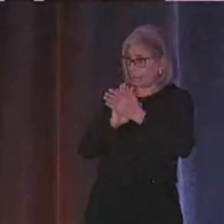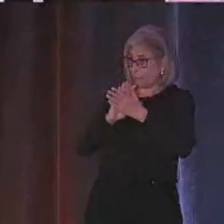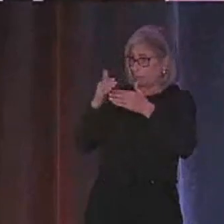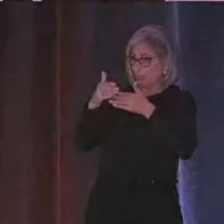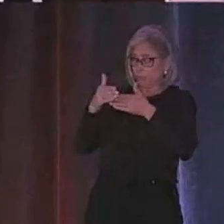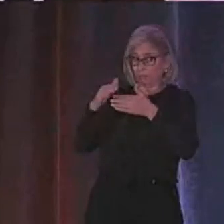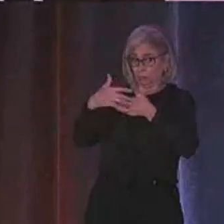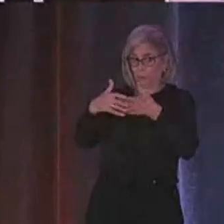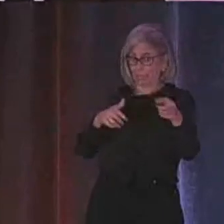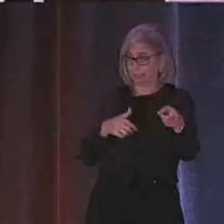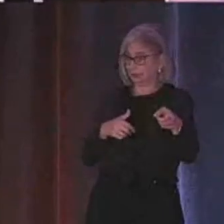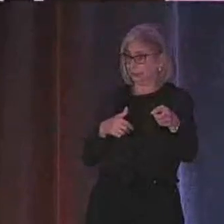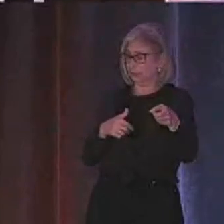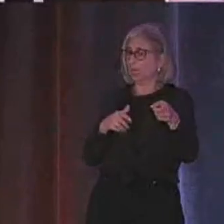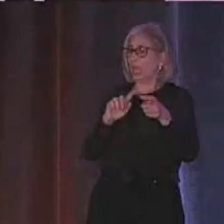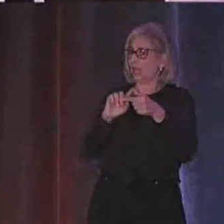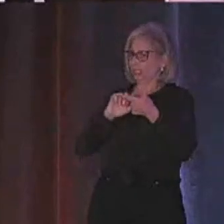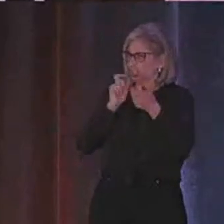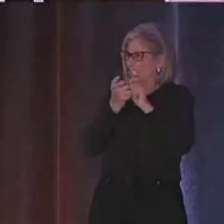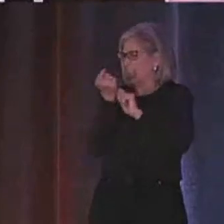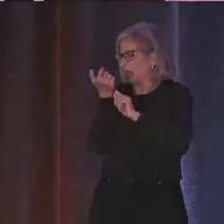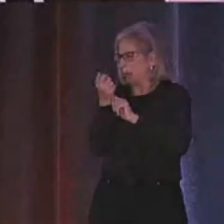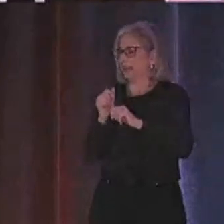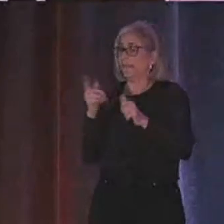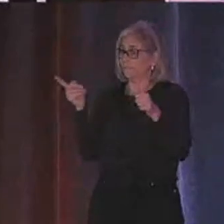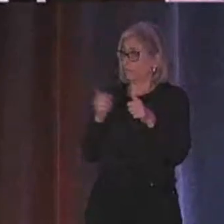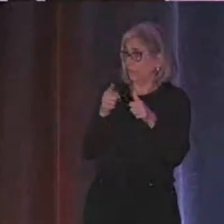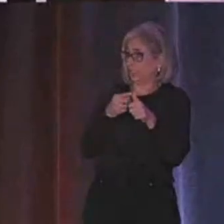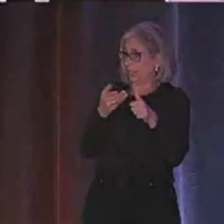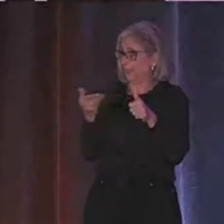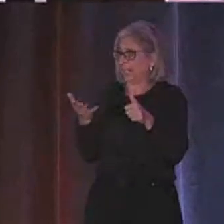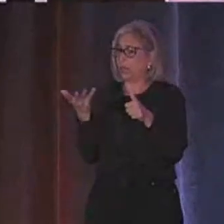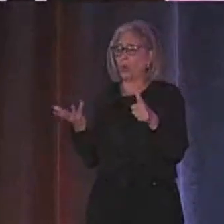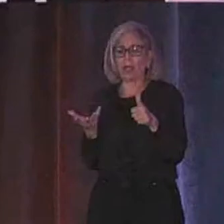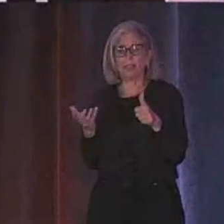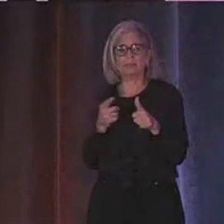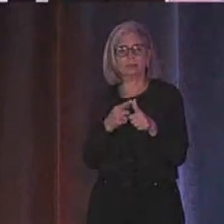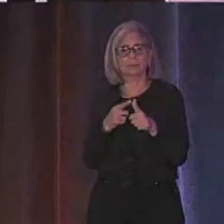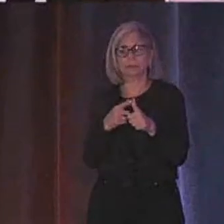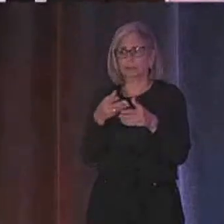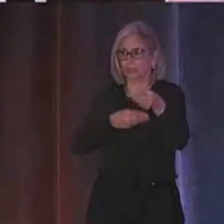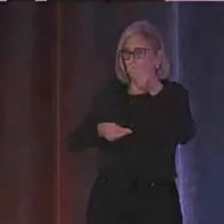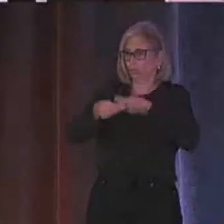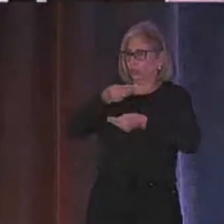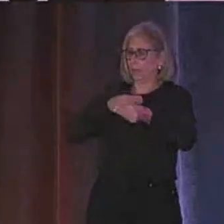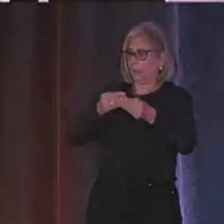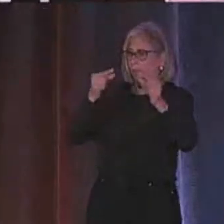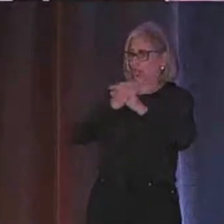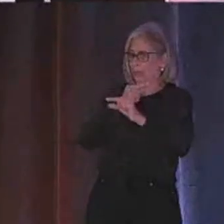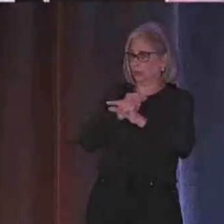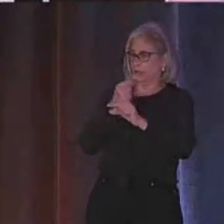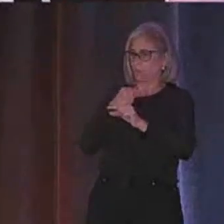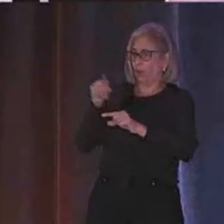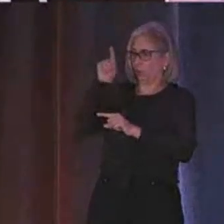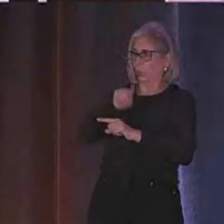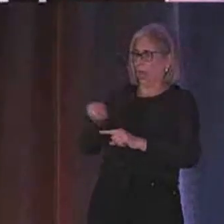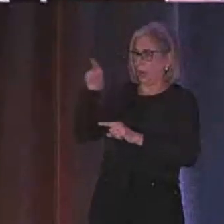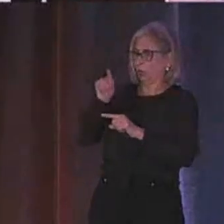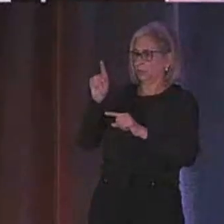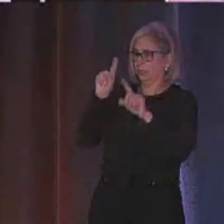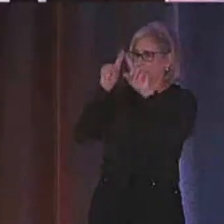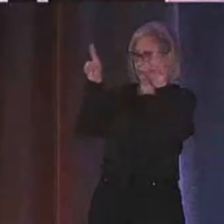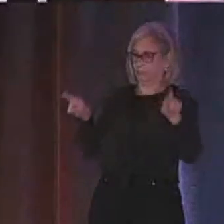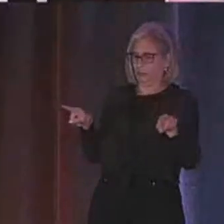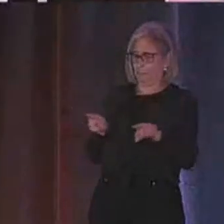to change it just a little bit. So the first thing is swapping out the geometry for a rounded box, right? Giving it